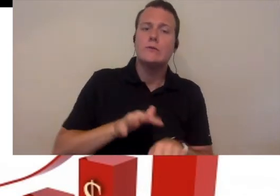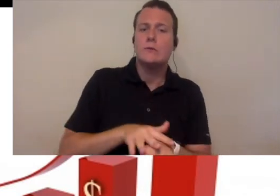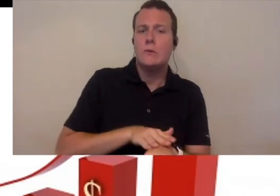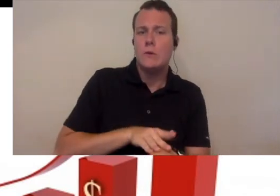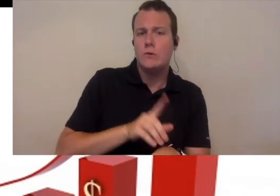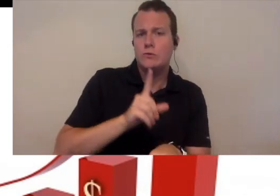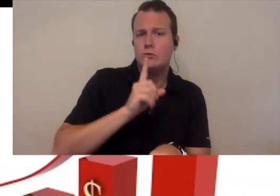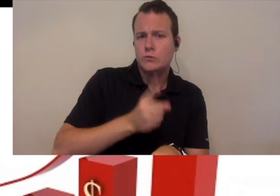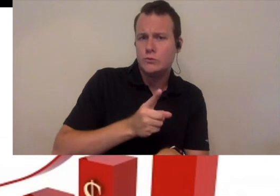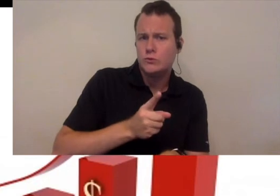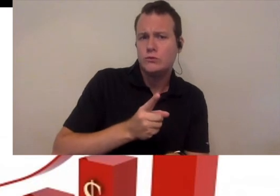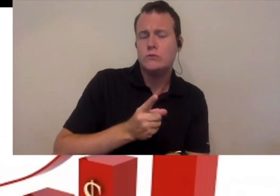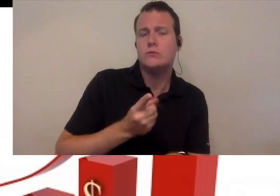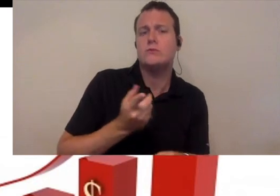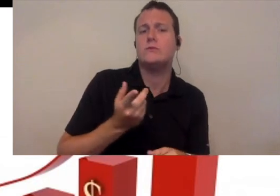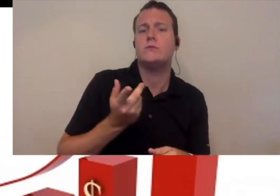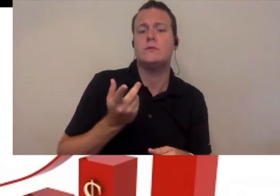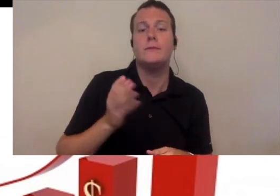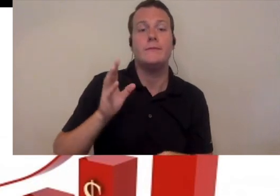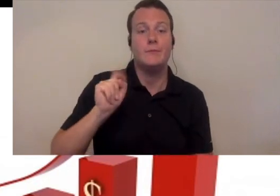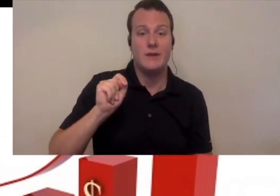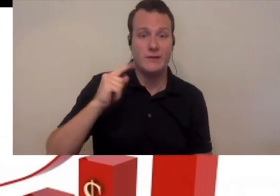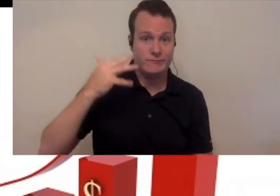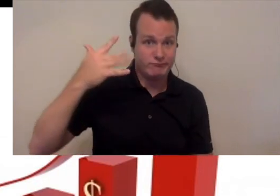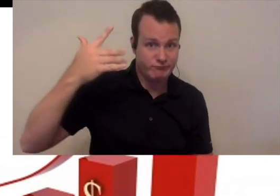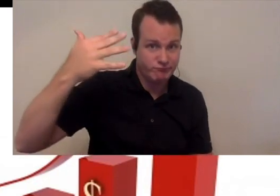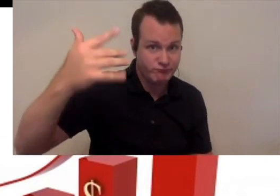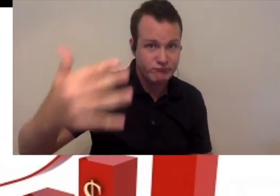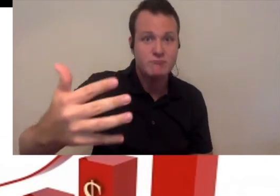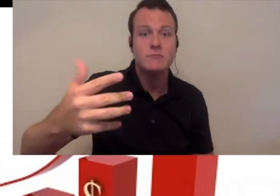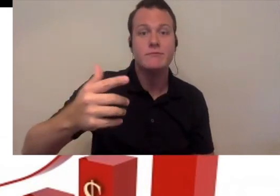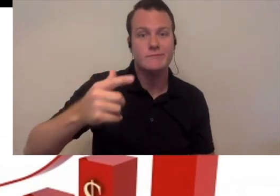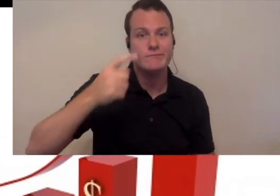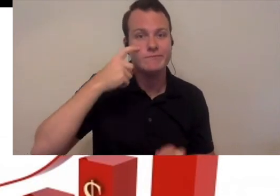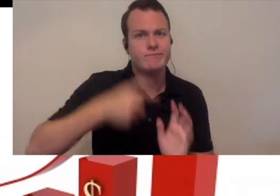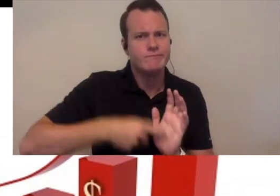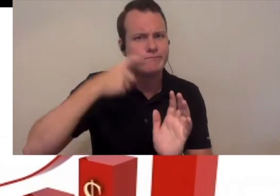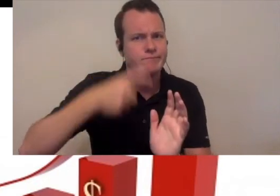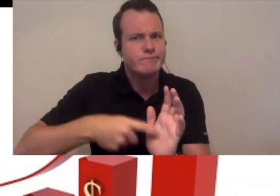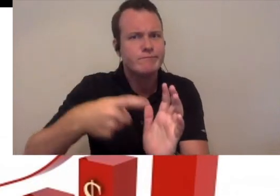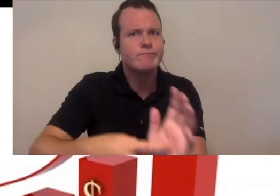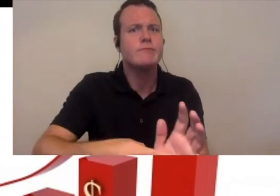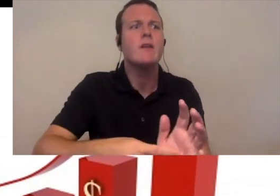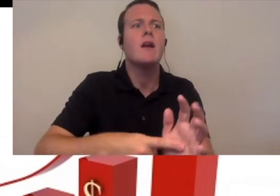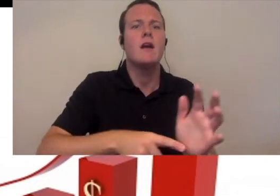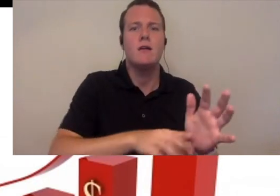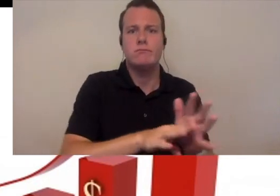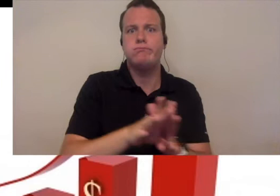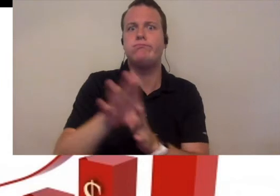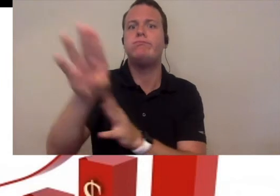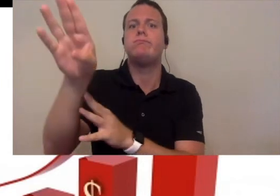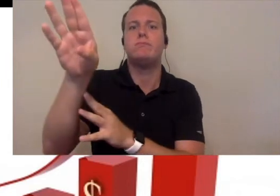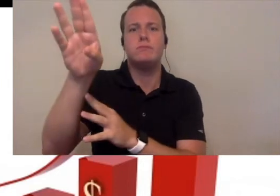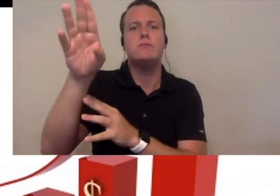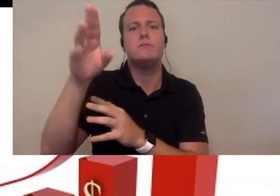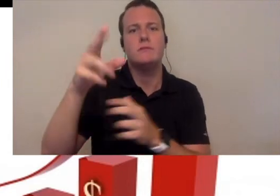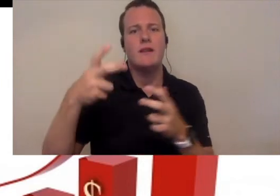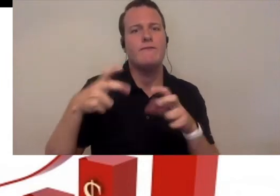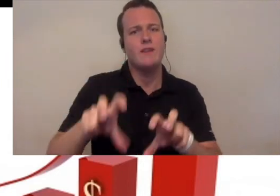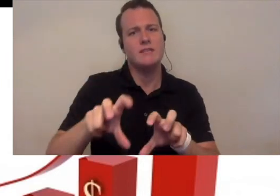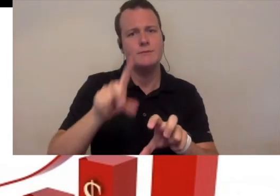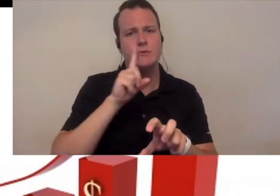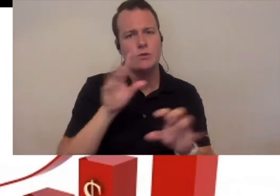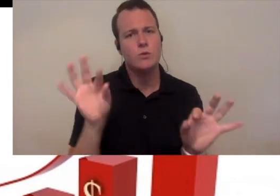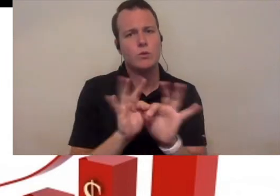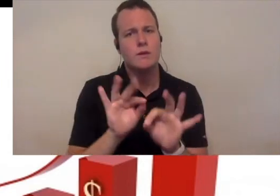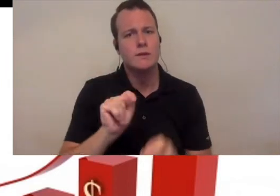getting involved with physician marketing. But as you go along, you'll start to see that investment paying off. The other thing